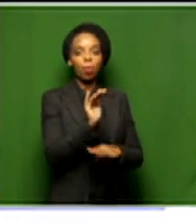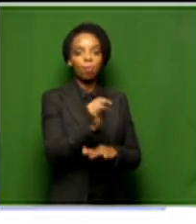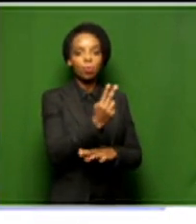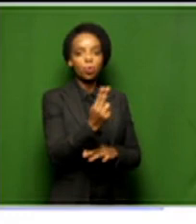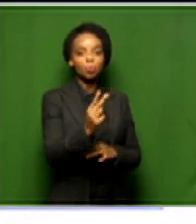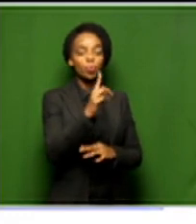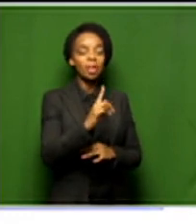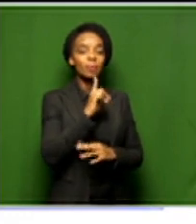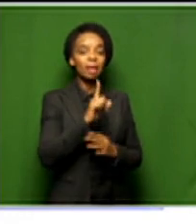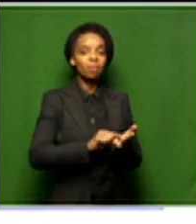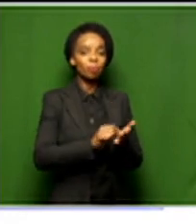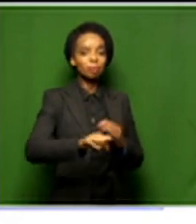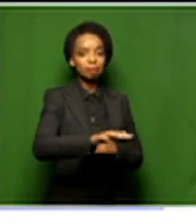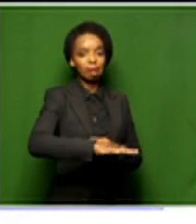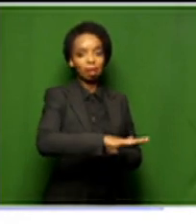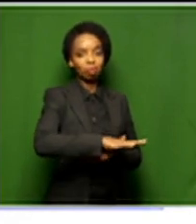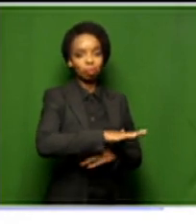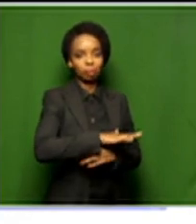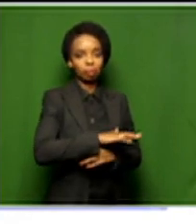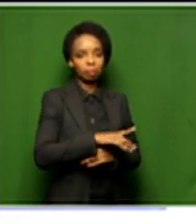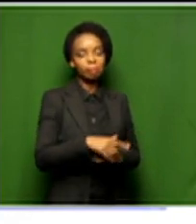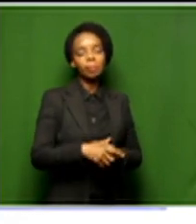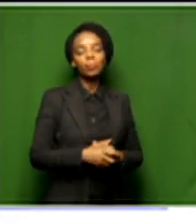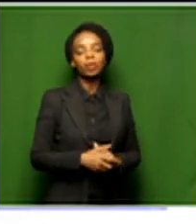I guess we would expect hiccups here and there.